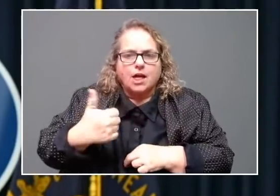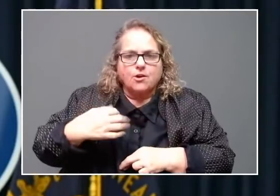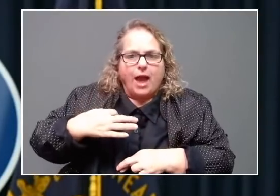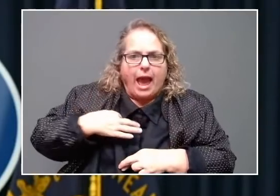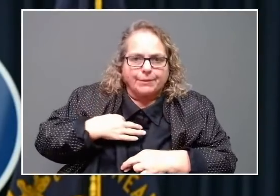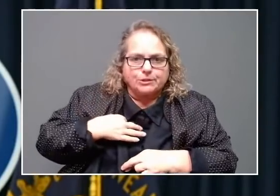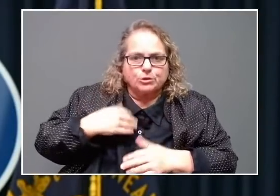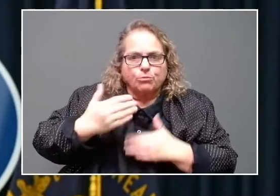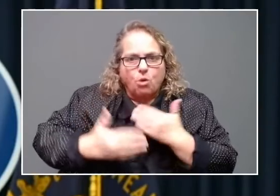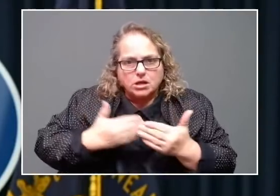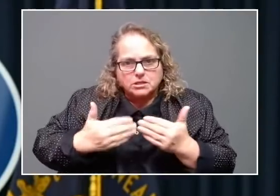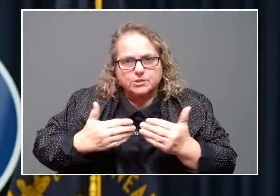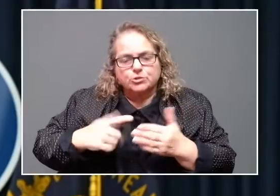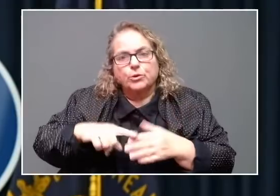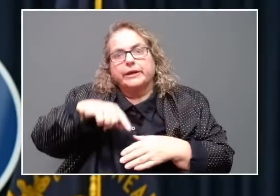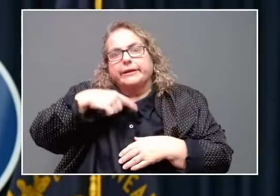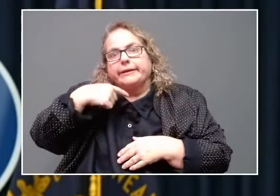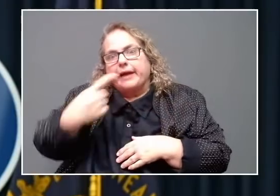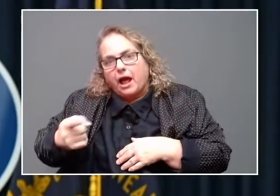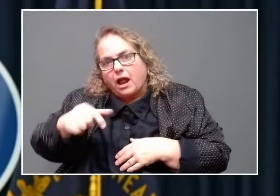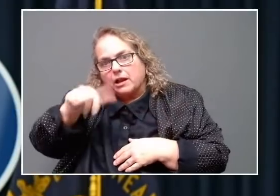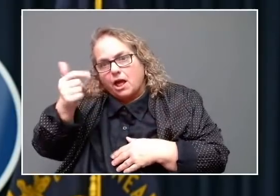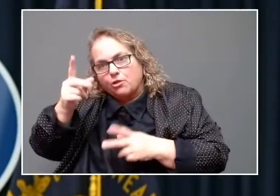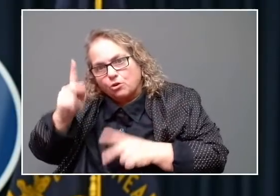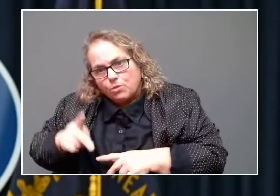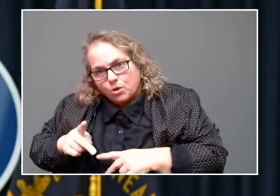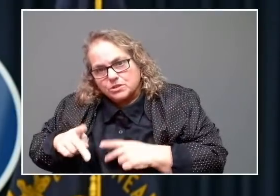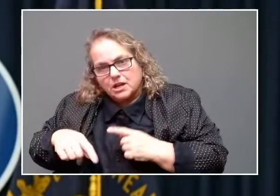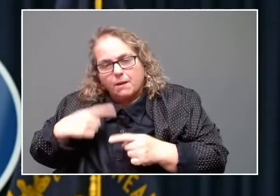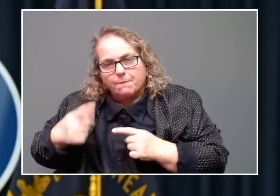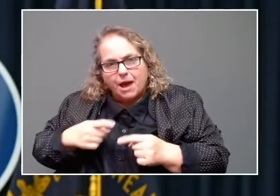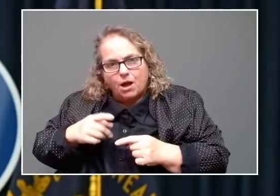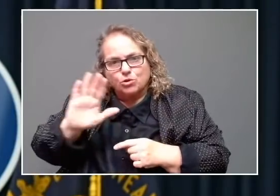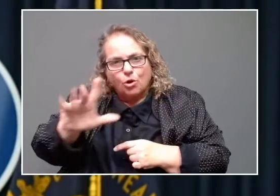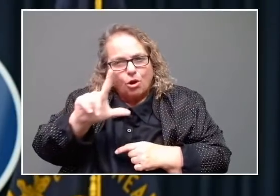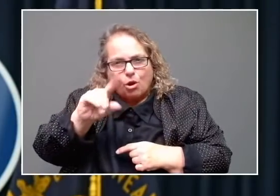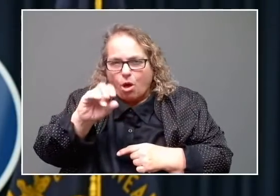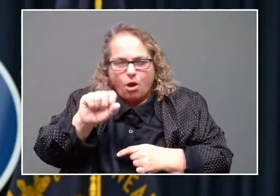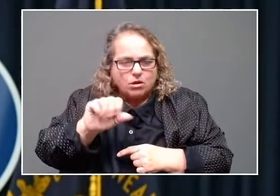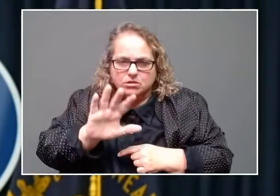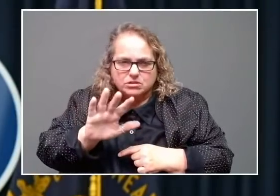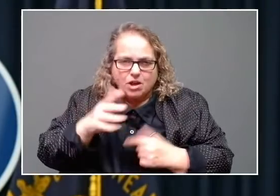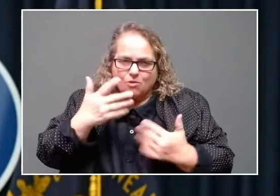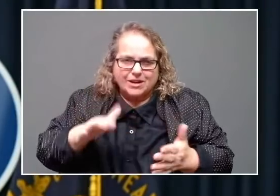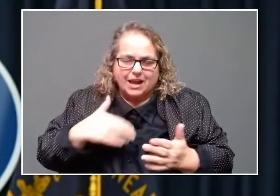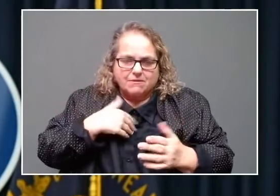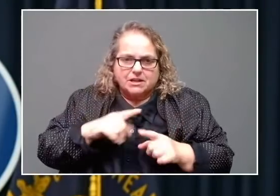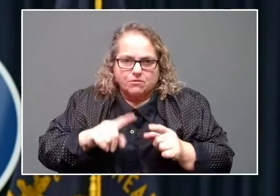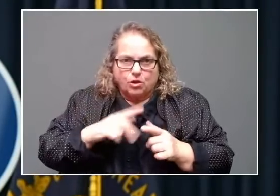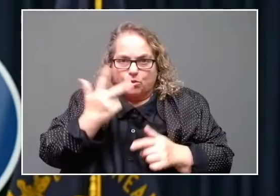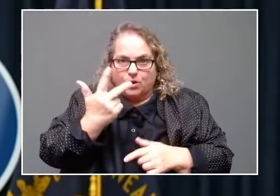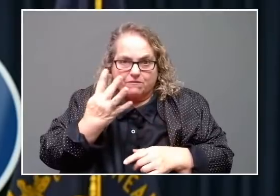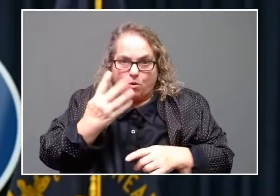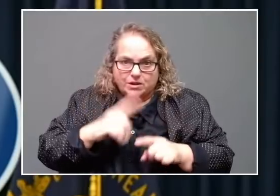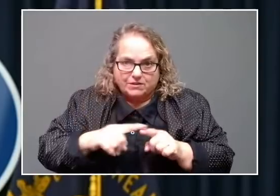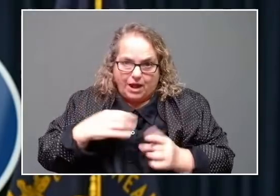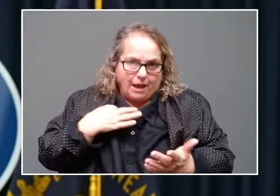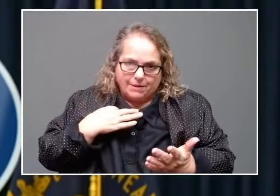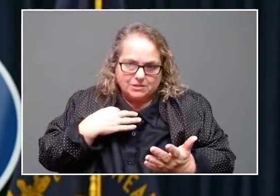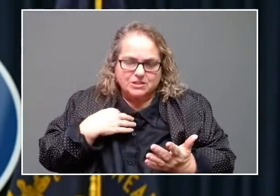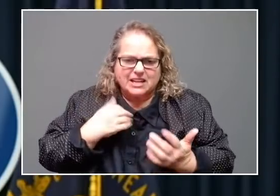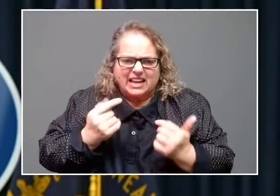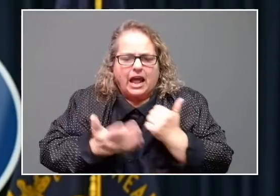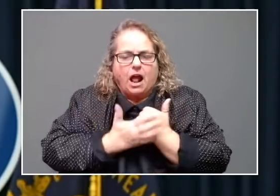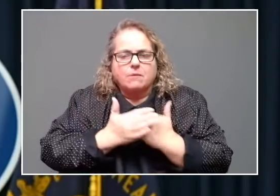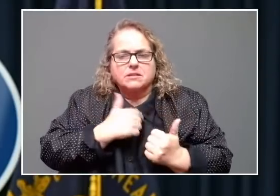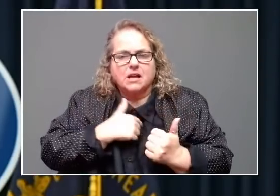person about the significant loss that they have been through. There's already 3 or 4 of those. This helps us to be efficient.